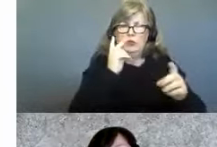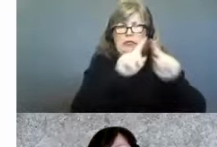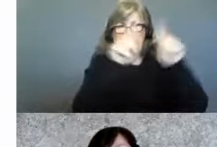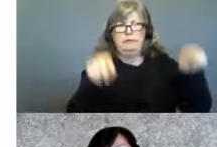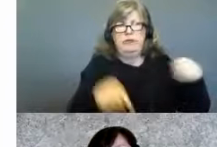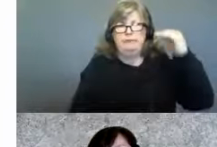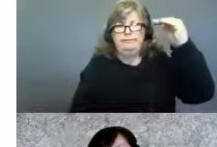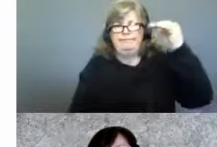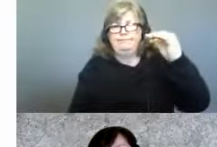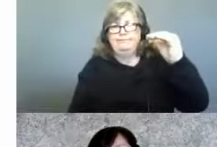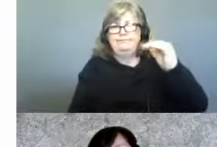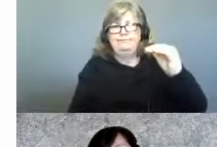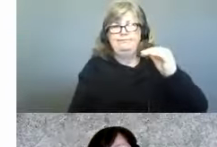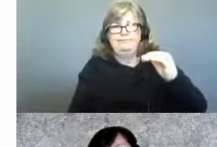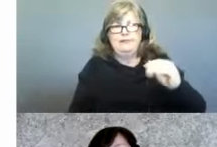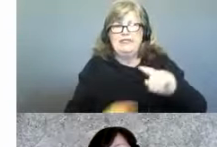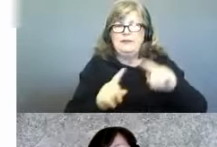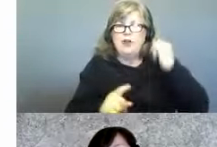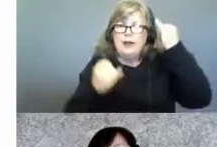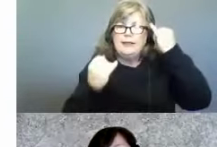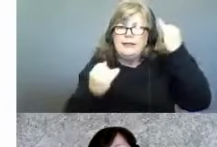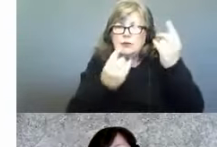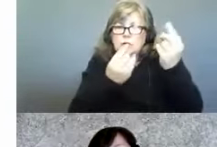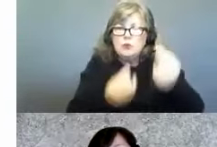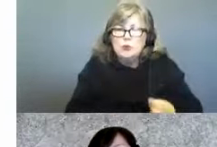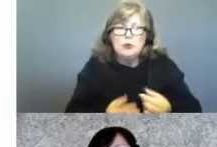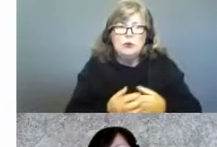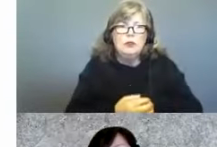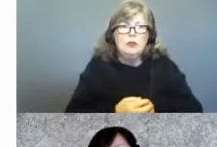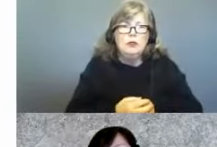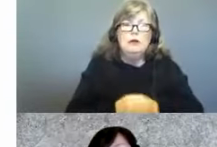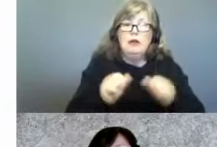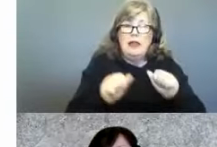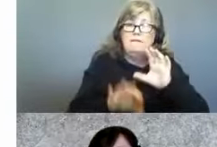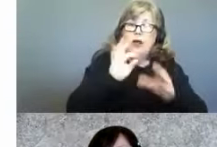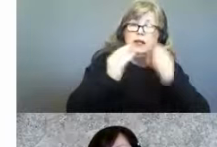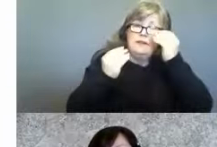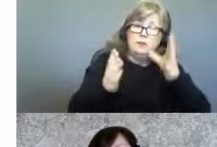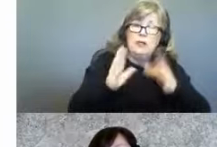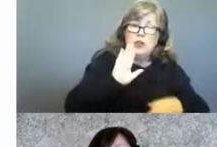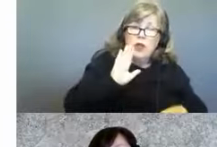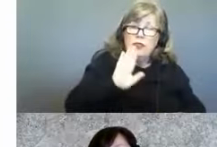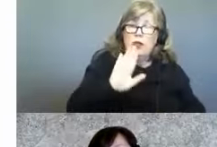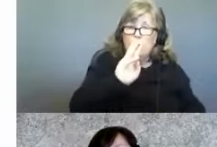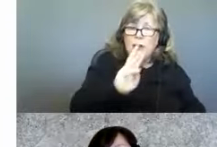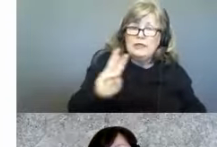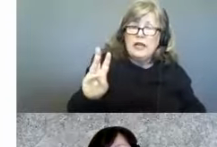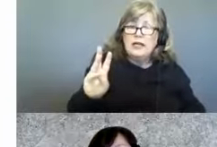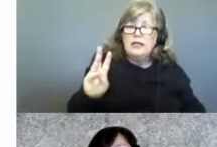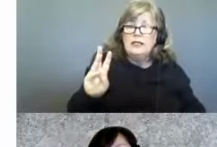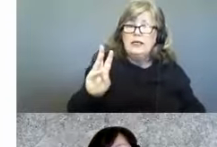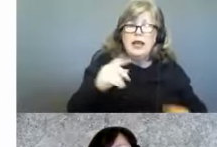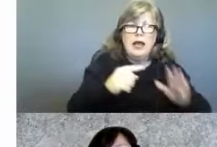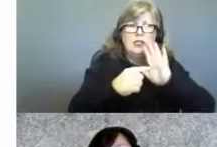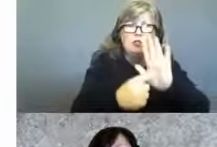of ideas. You can also find the information on their website. I shared it earlier, but I